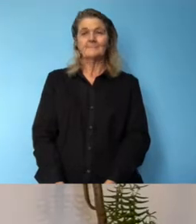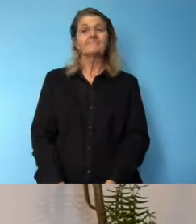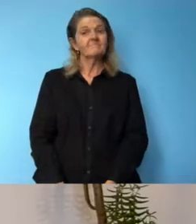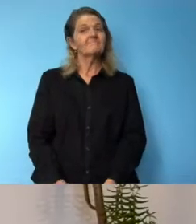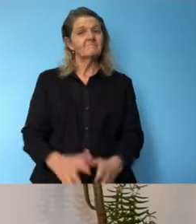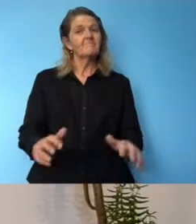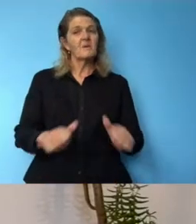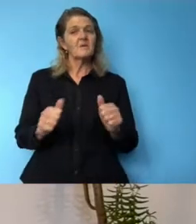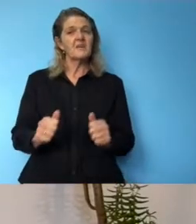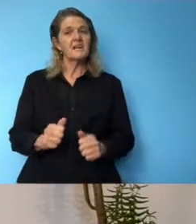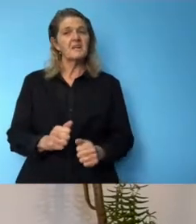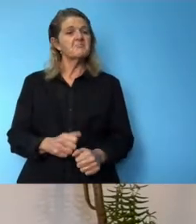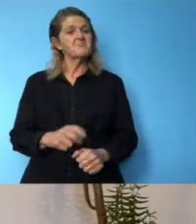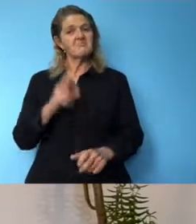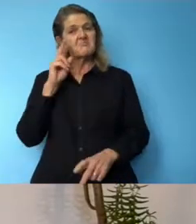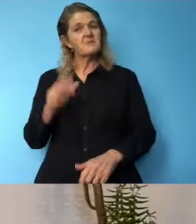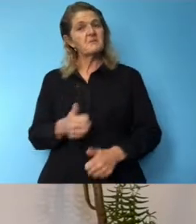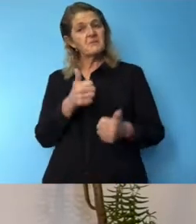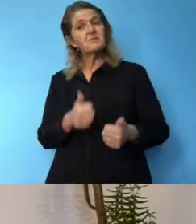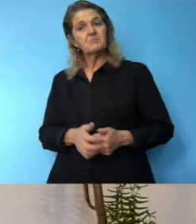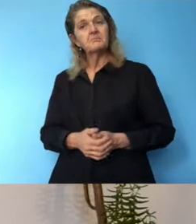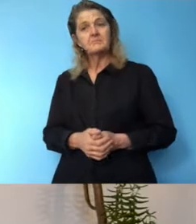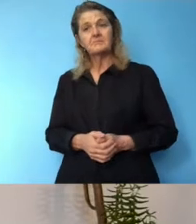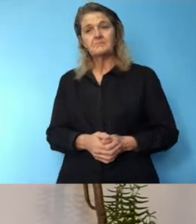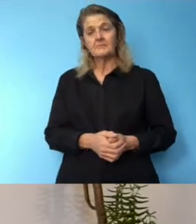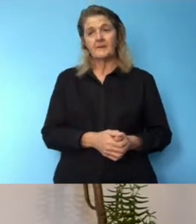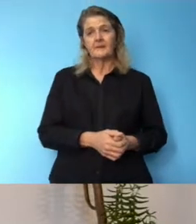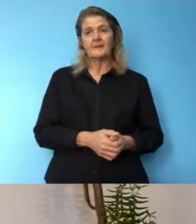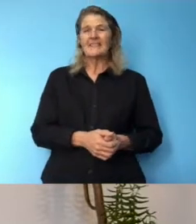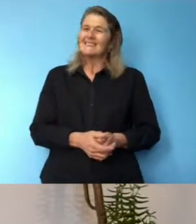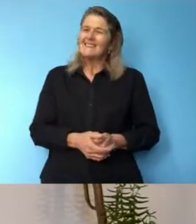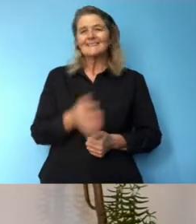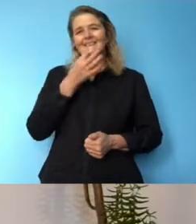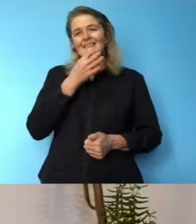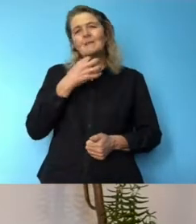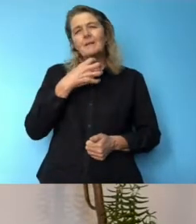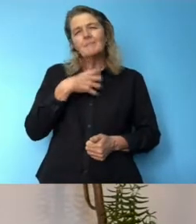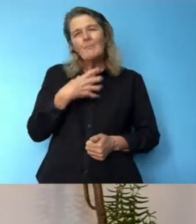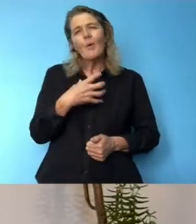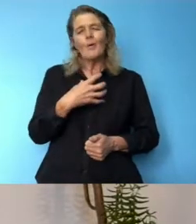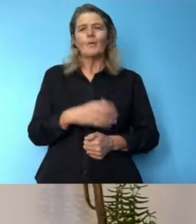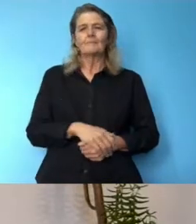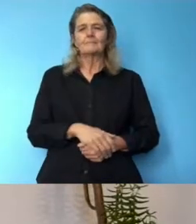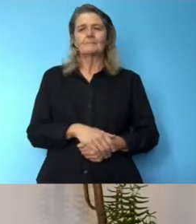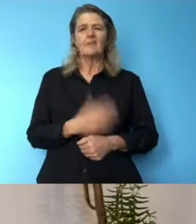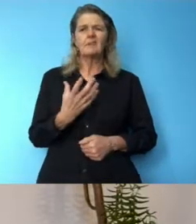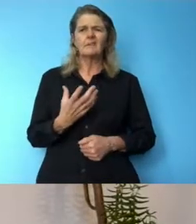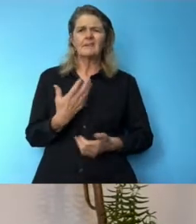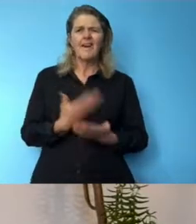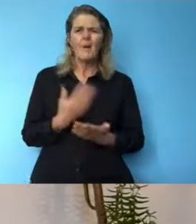Okay, that looks pretty good. Just put a tiny smidgen more. Got some on my leg.